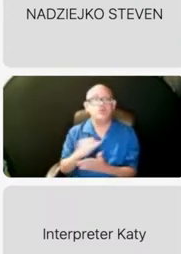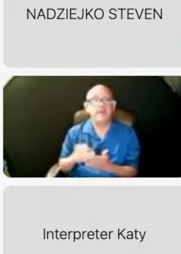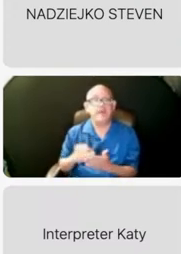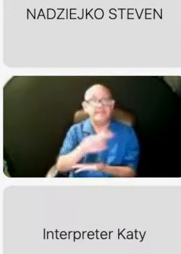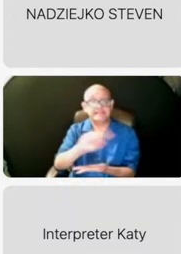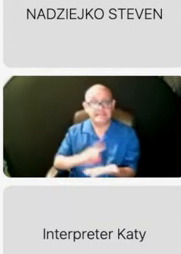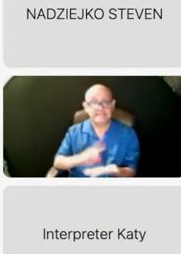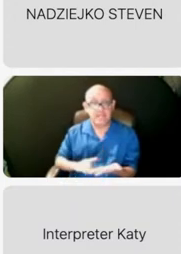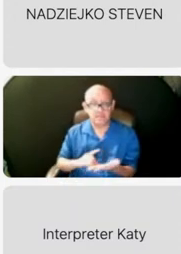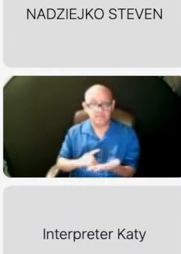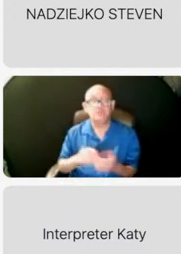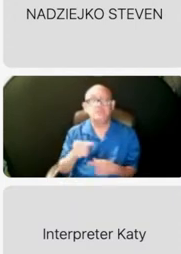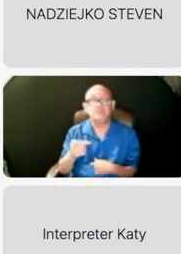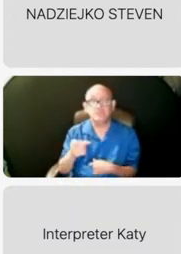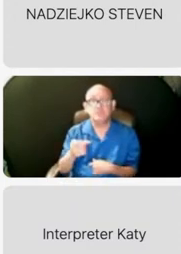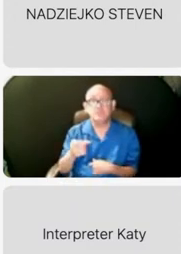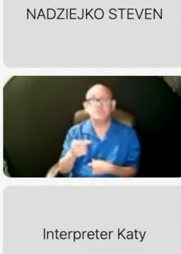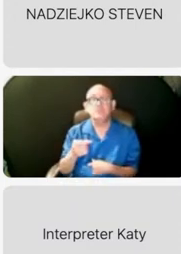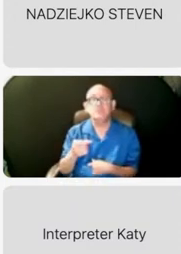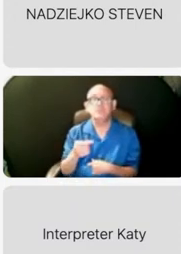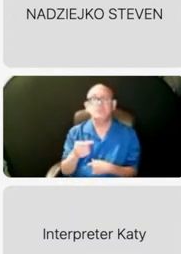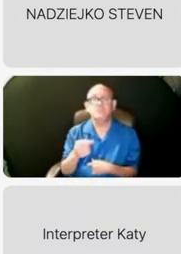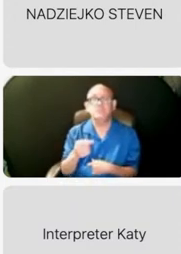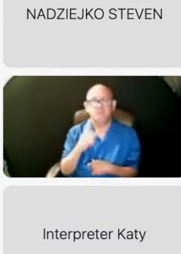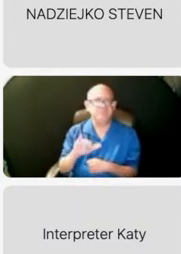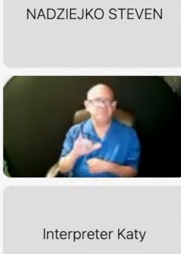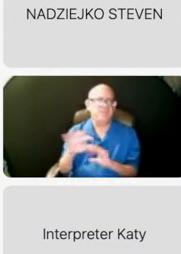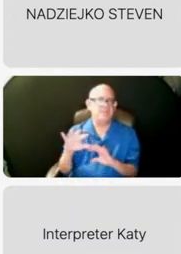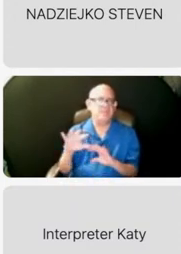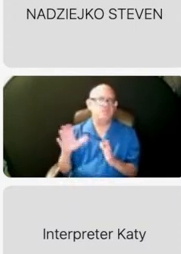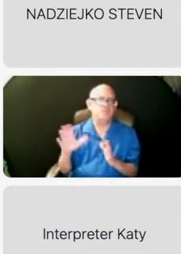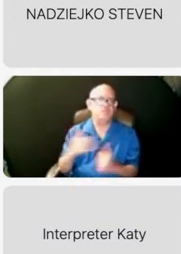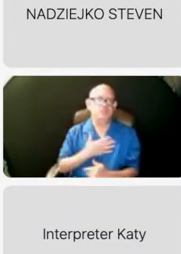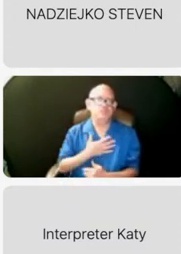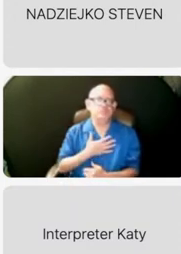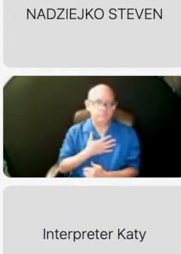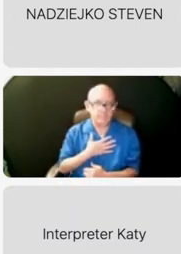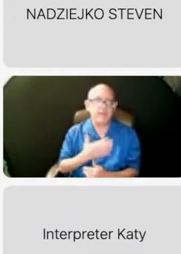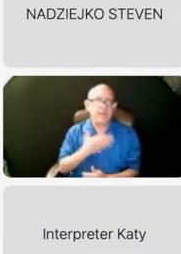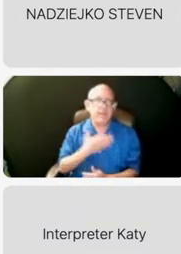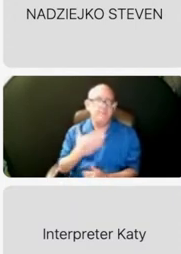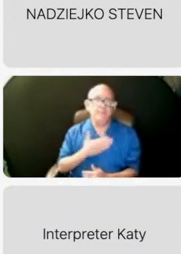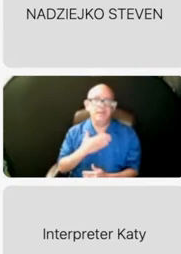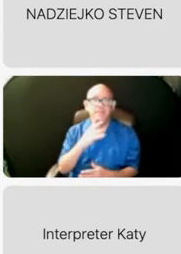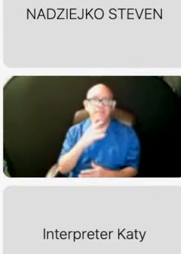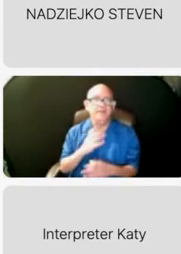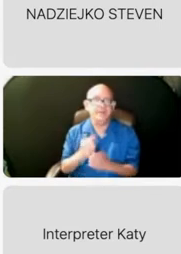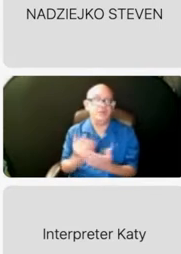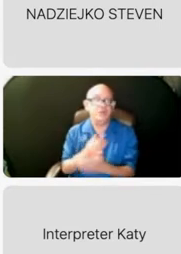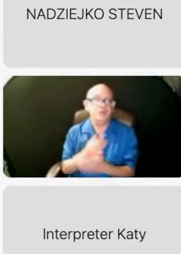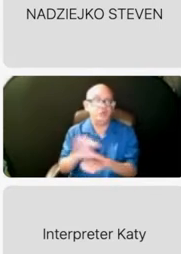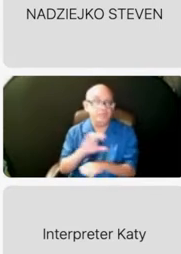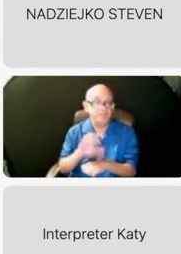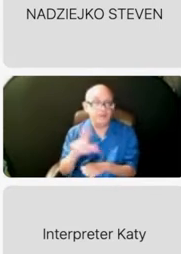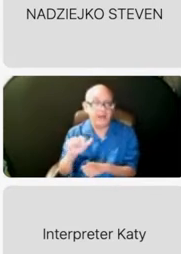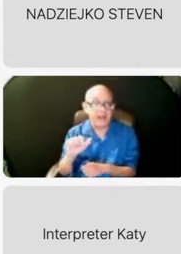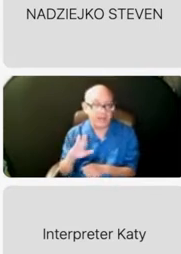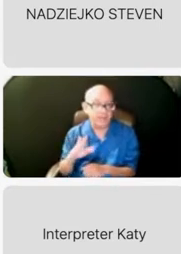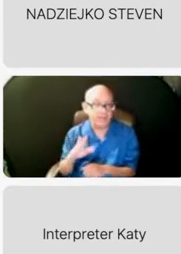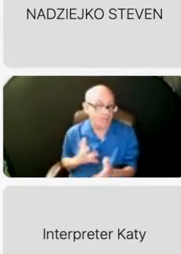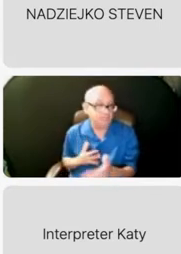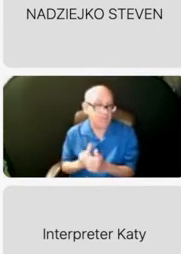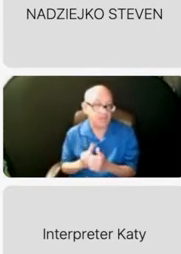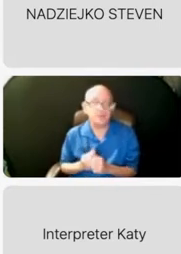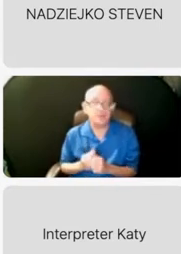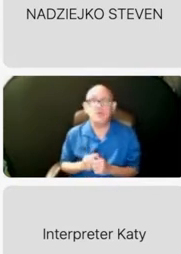uh was really pleased because they're going to get an updated computer lab and so that